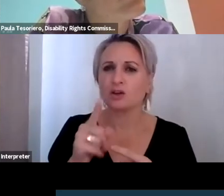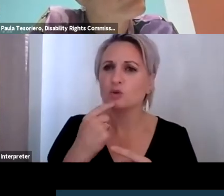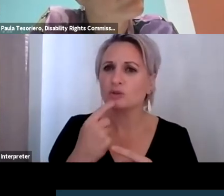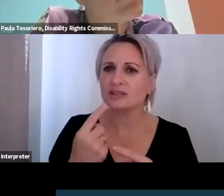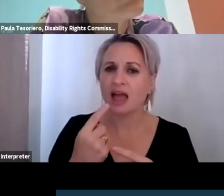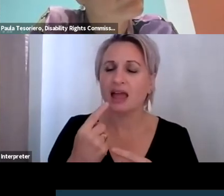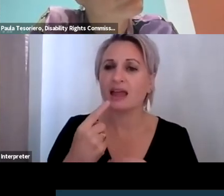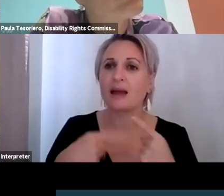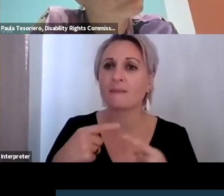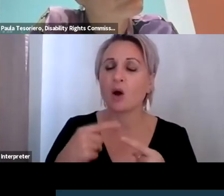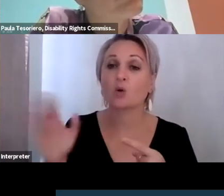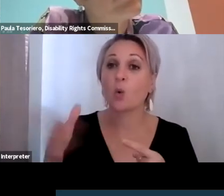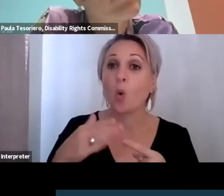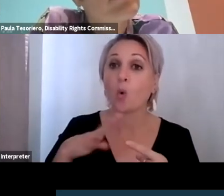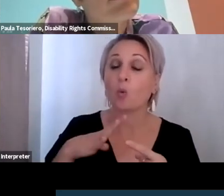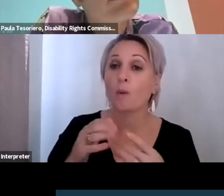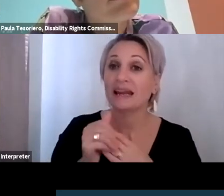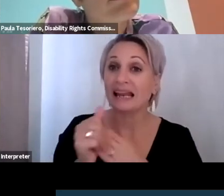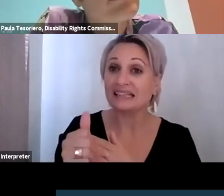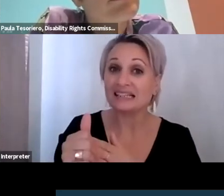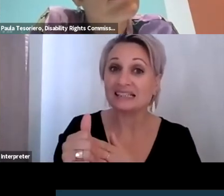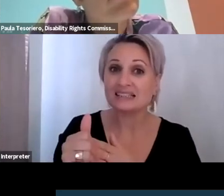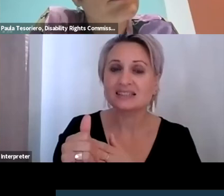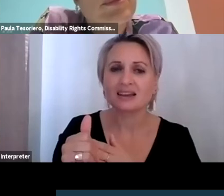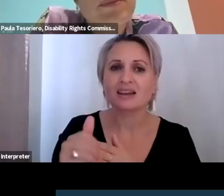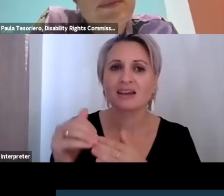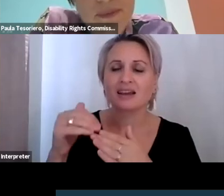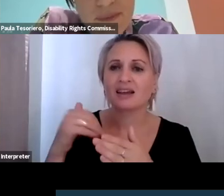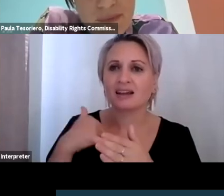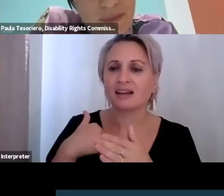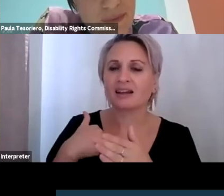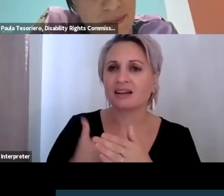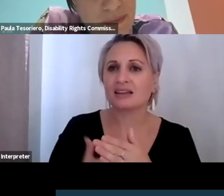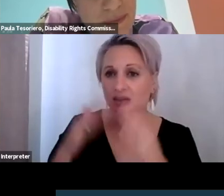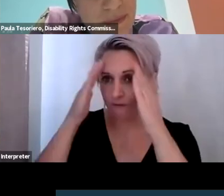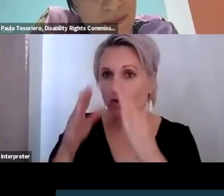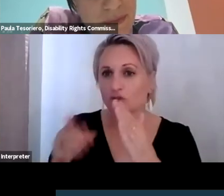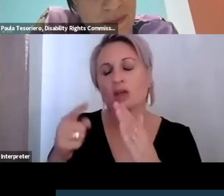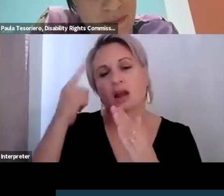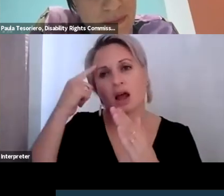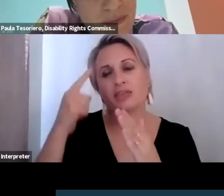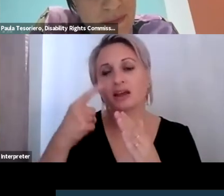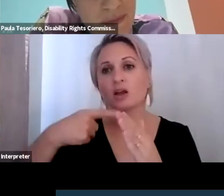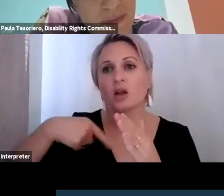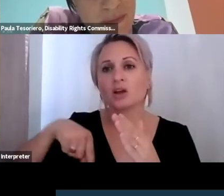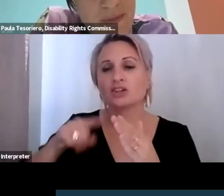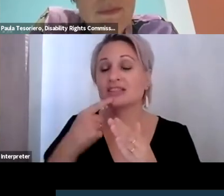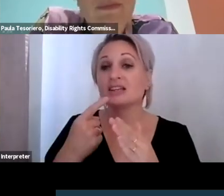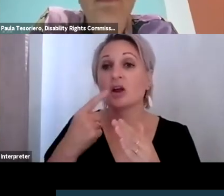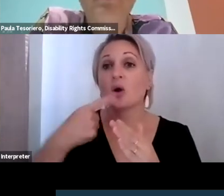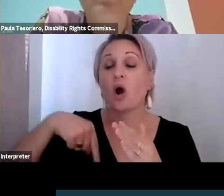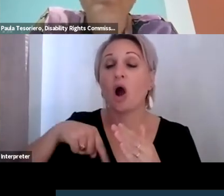leaders? And I believe we all have different layers. And recently I was referred to as a white woman by a